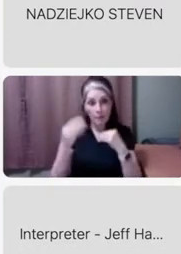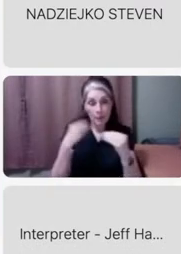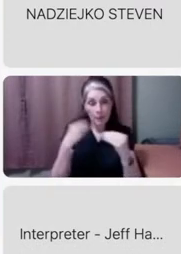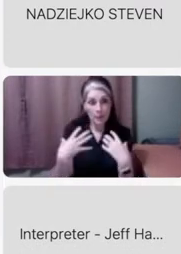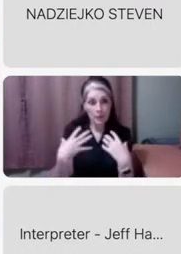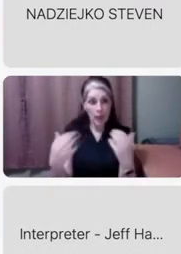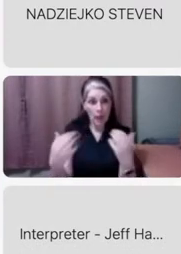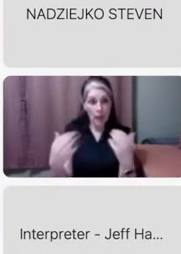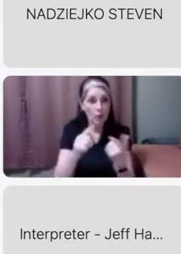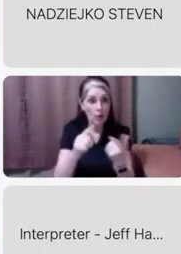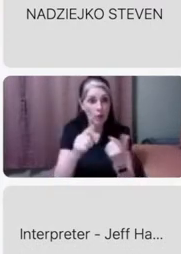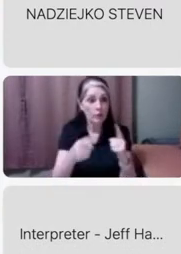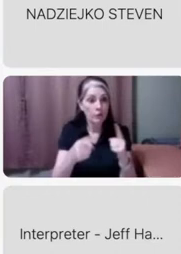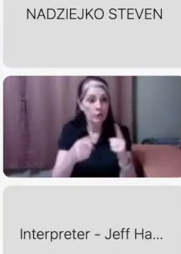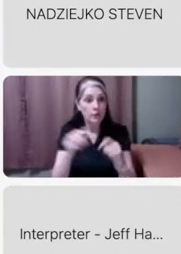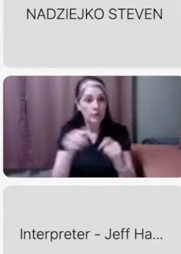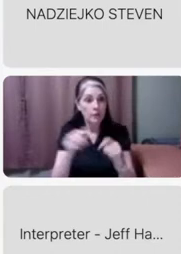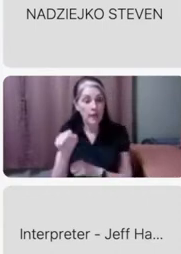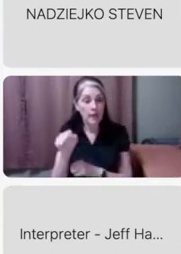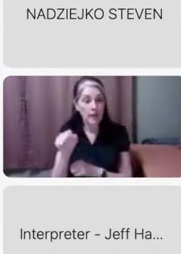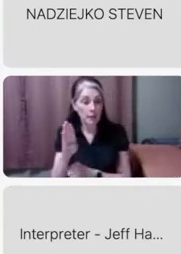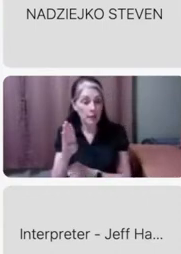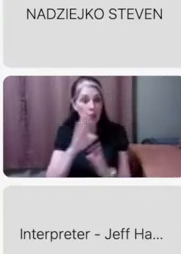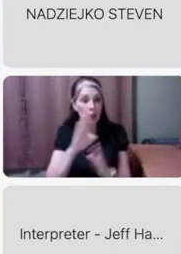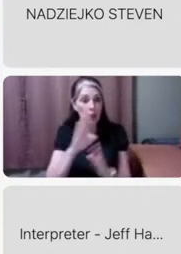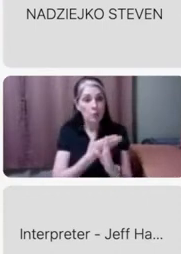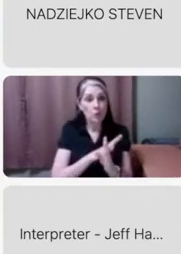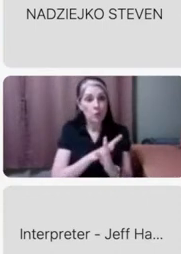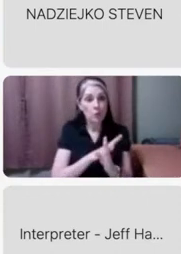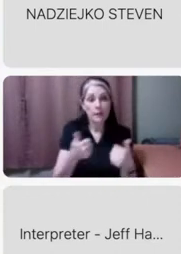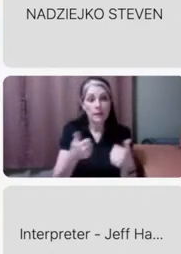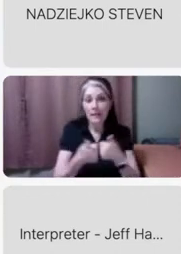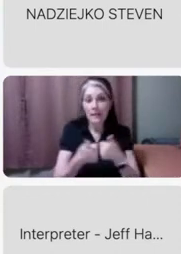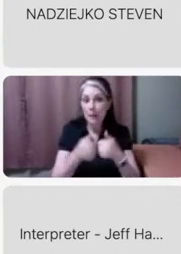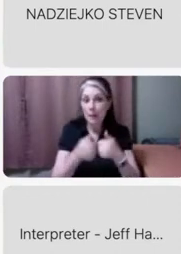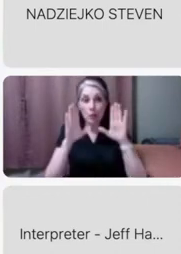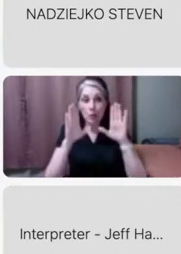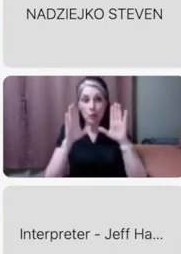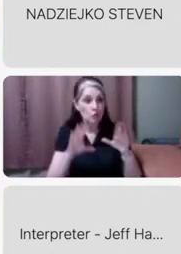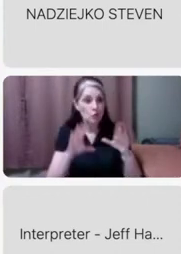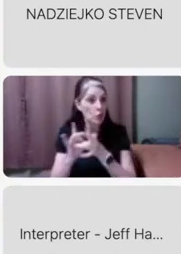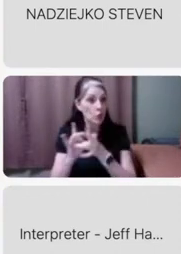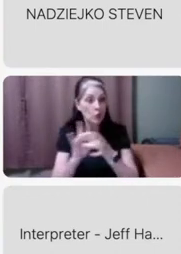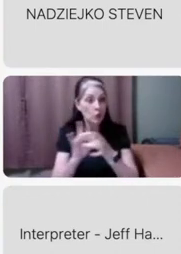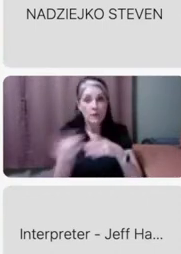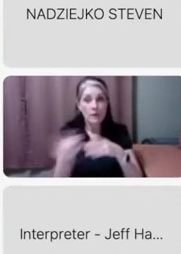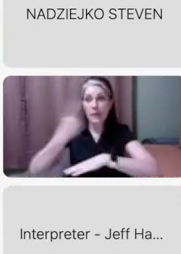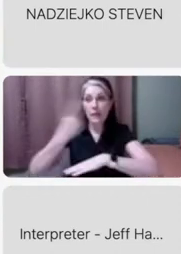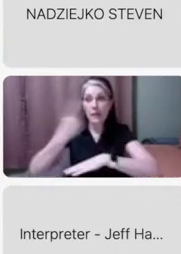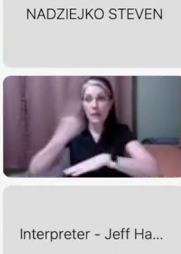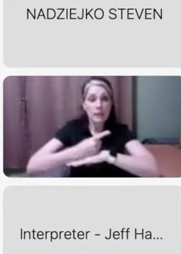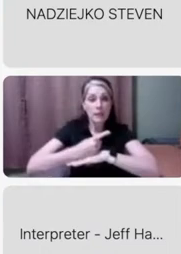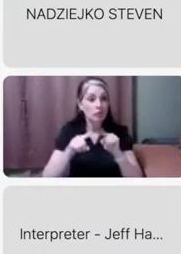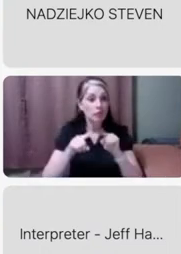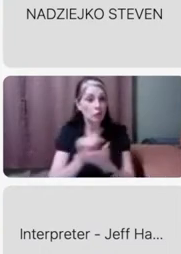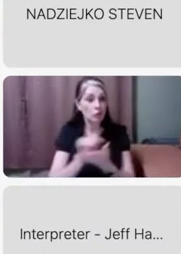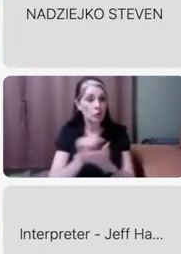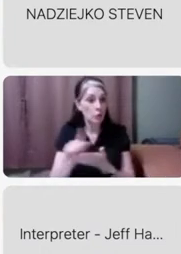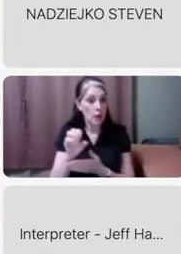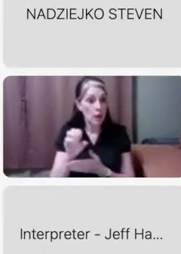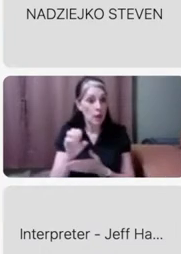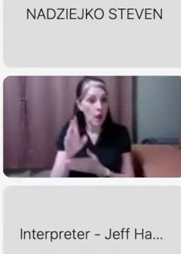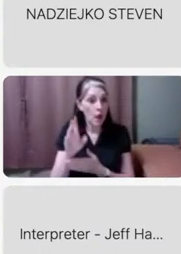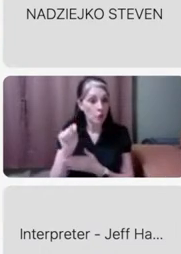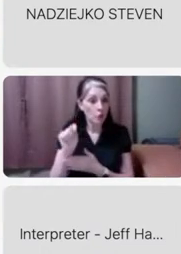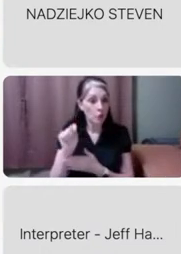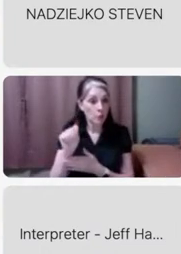umbrellas music and games it was a great unifying day during the week of october 25th we celebrated our